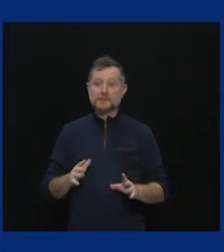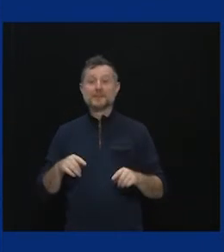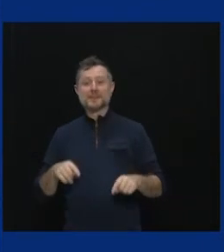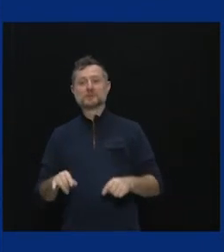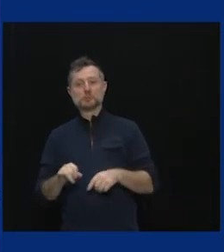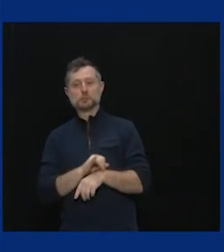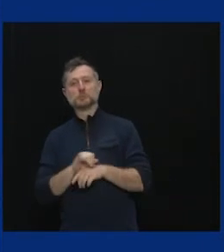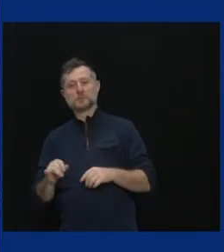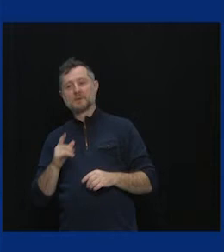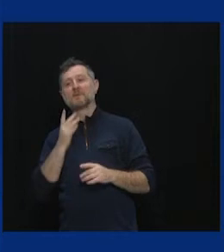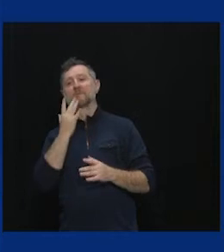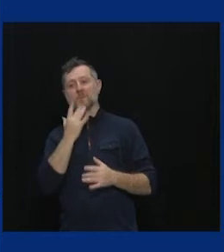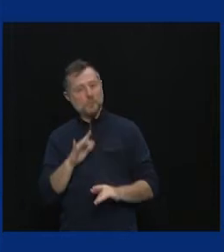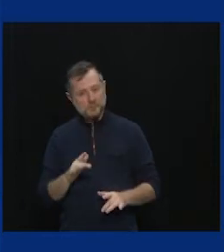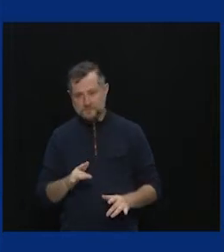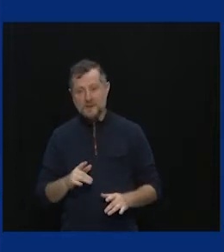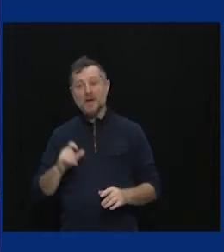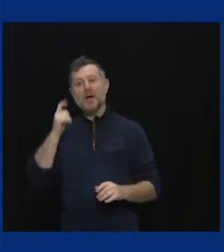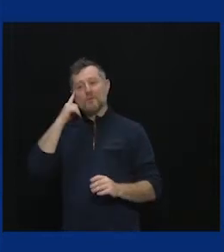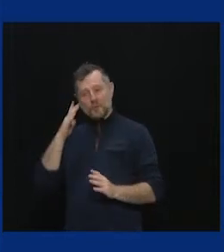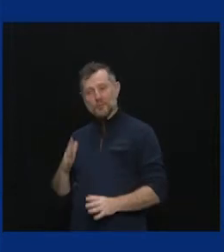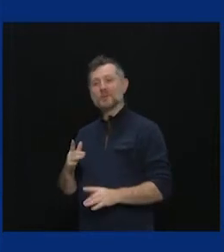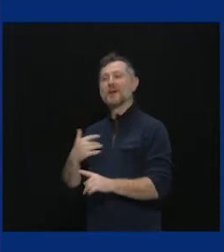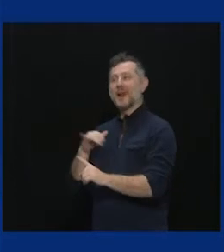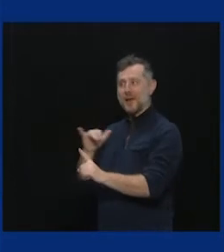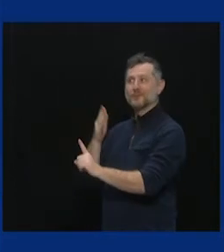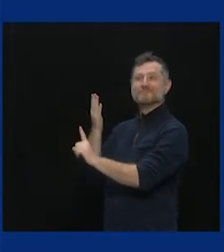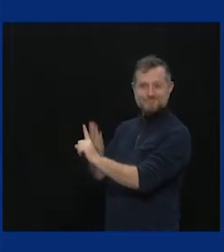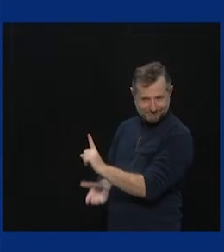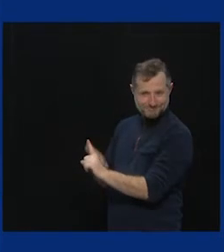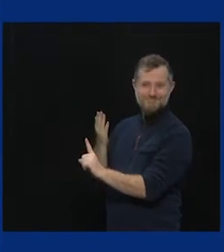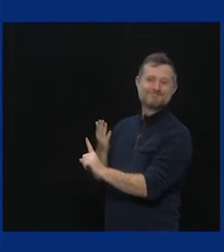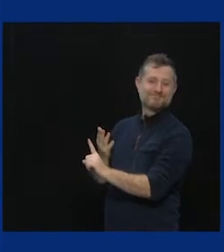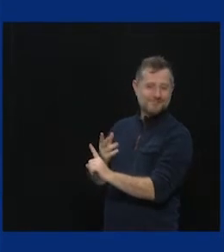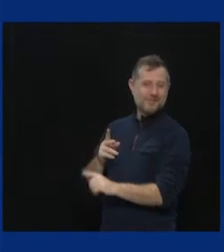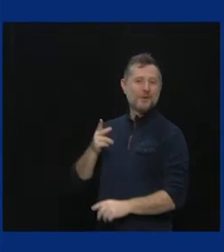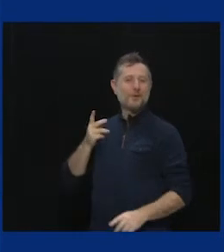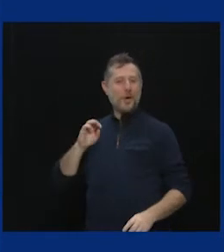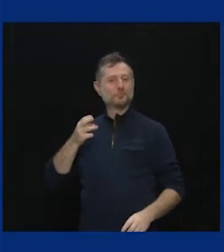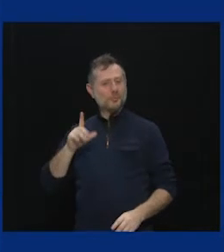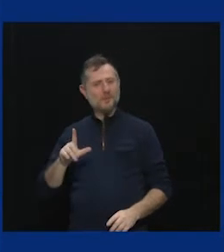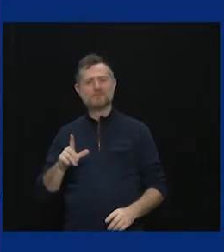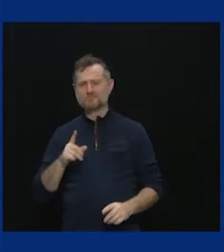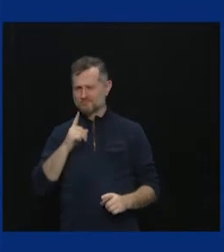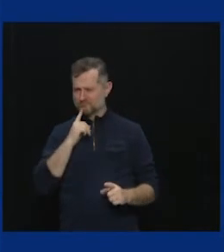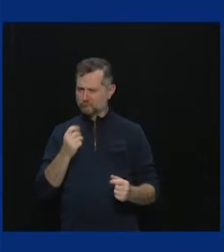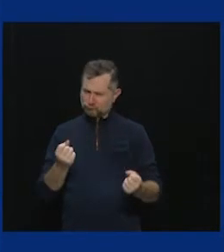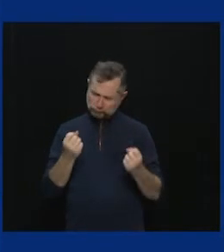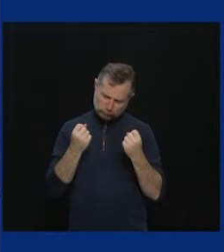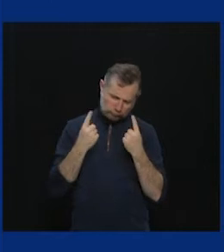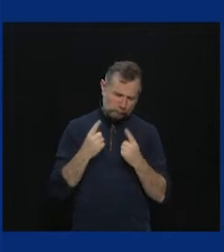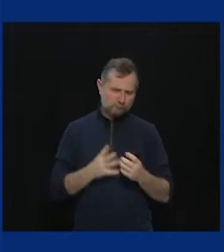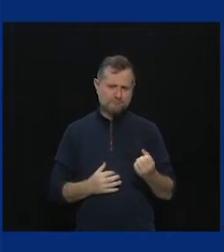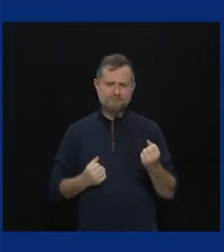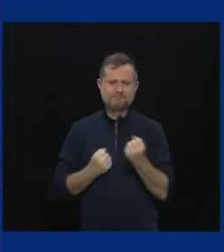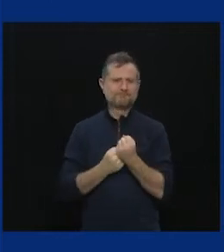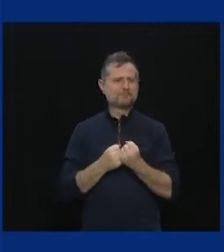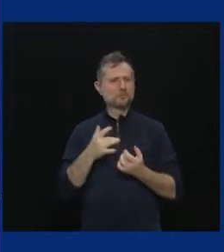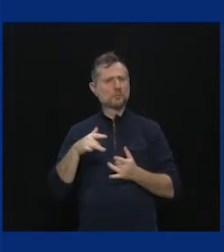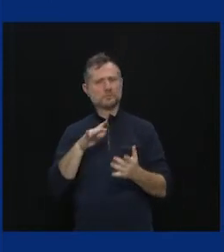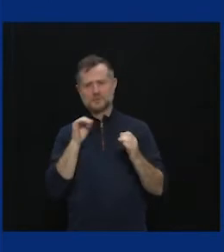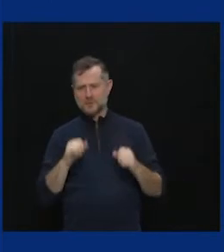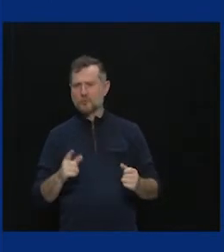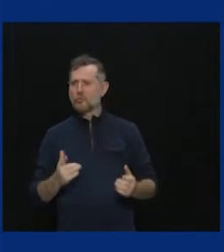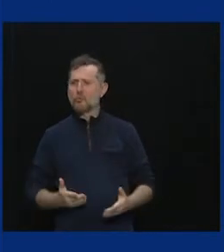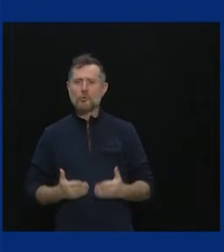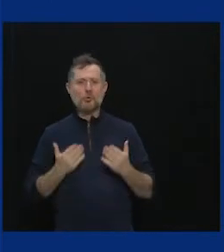have a governor like Kathy Hochul, who really understands and believes in tourism so deeply that she's able to put forth this